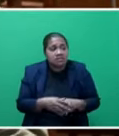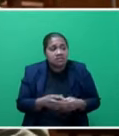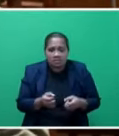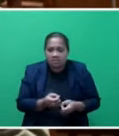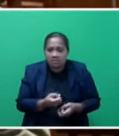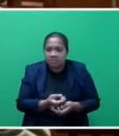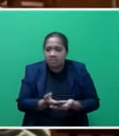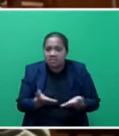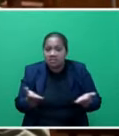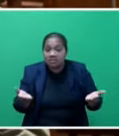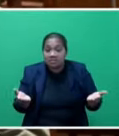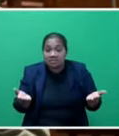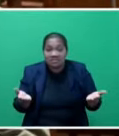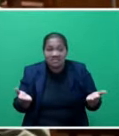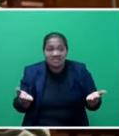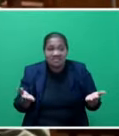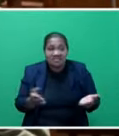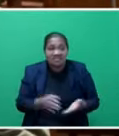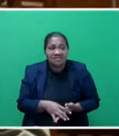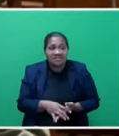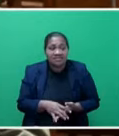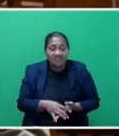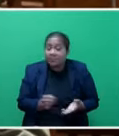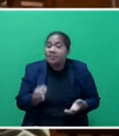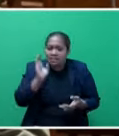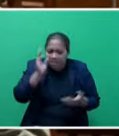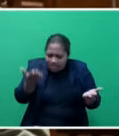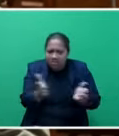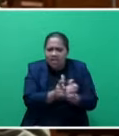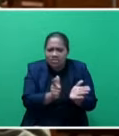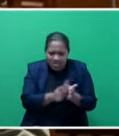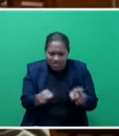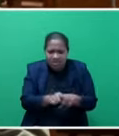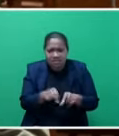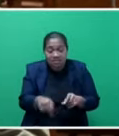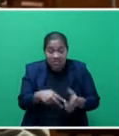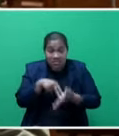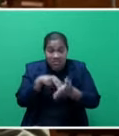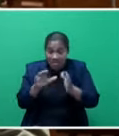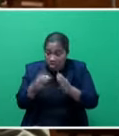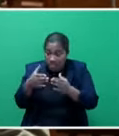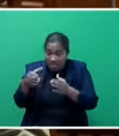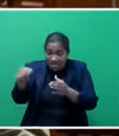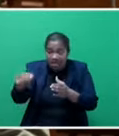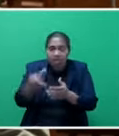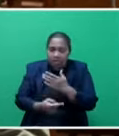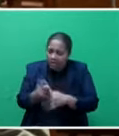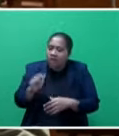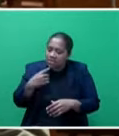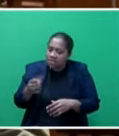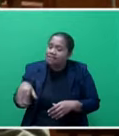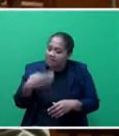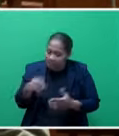abuse. If legislations like this were in the standing committee, I will tell the drafters, you relook at that,